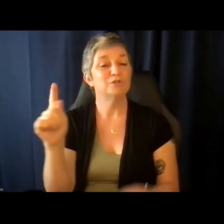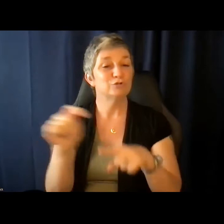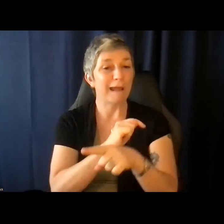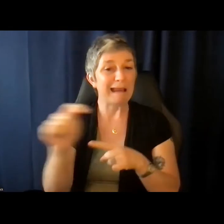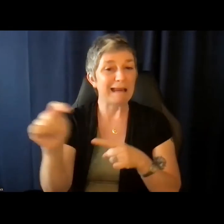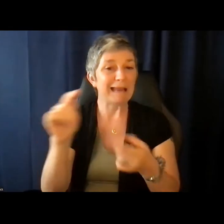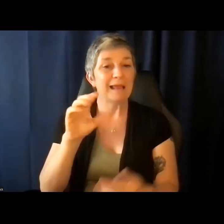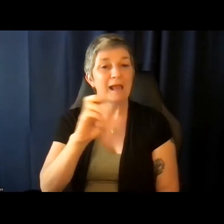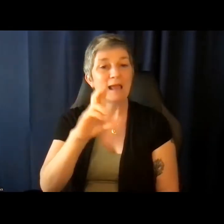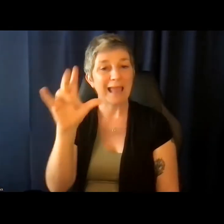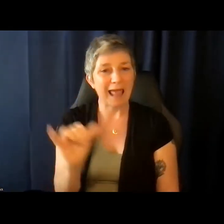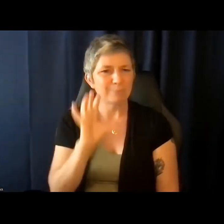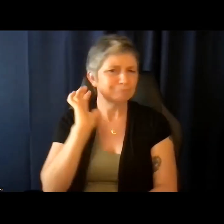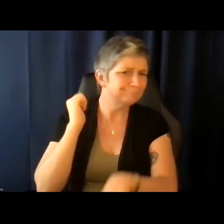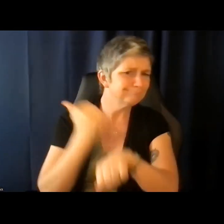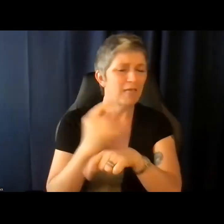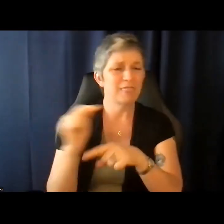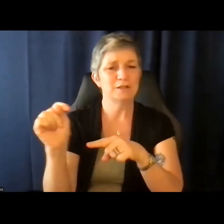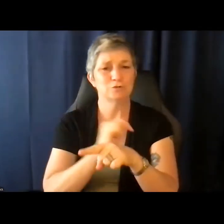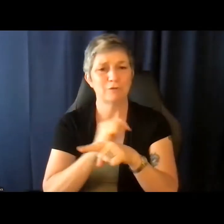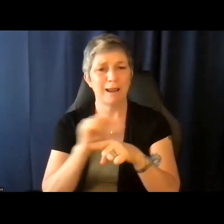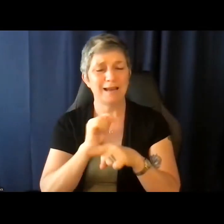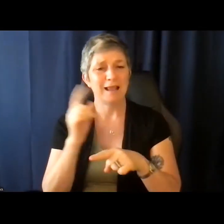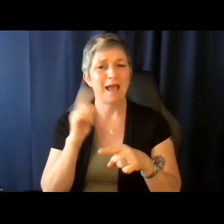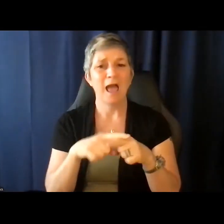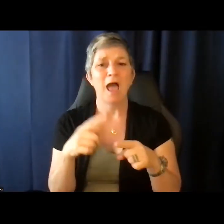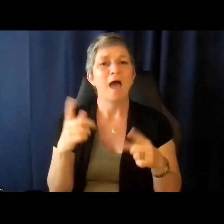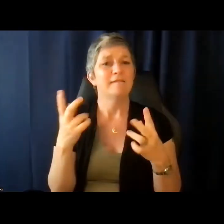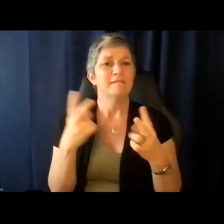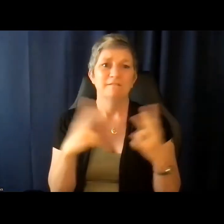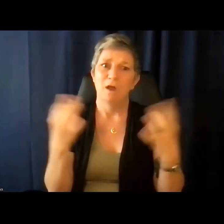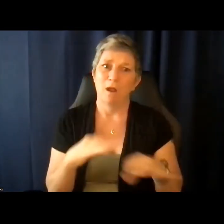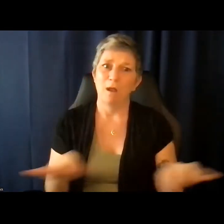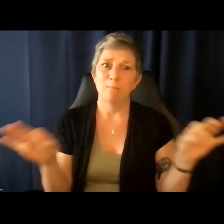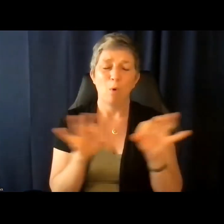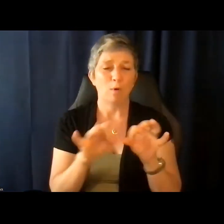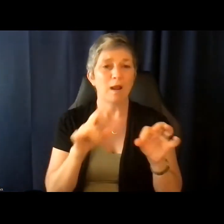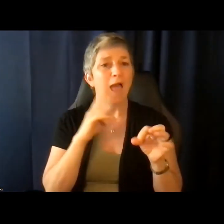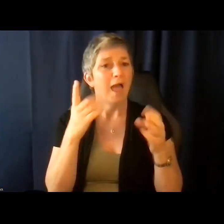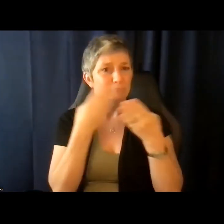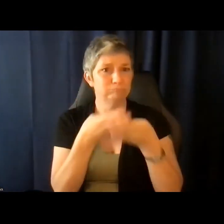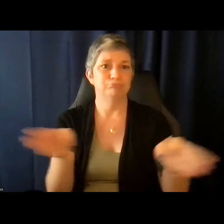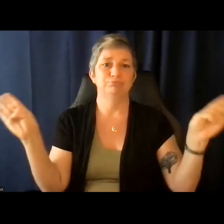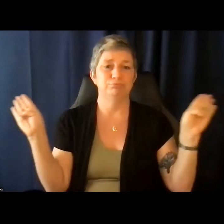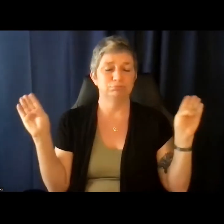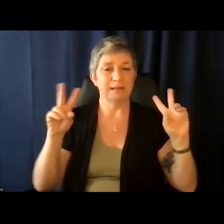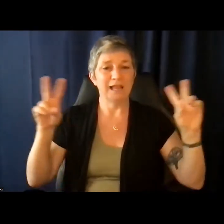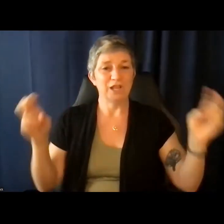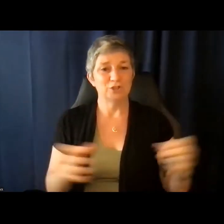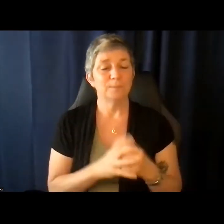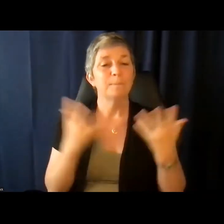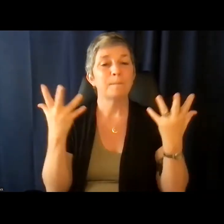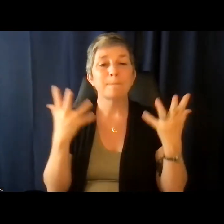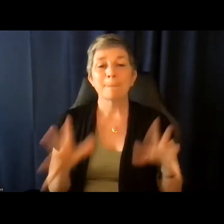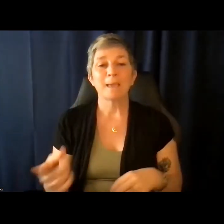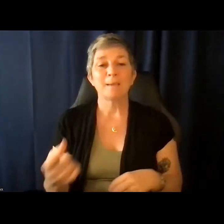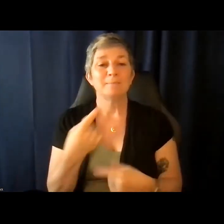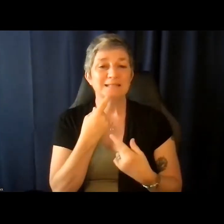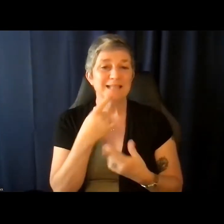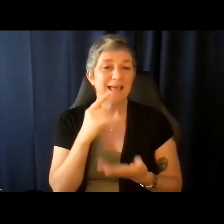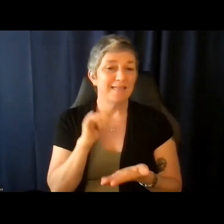this training together on a really important and I think far-reaching issue. I think it's already been said, we